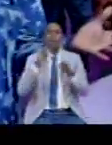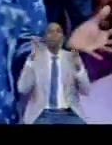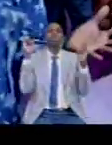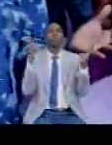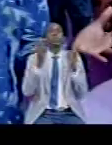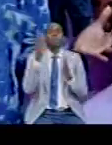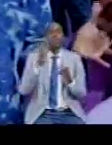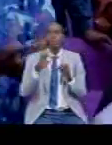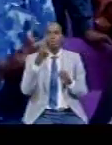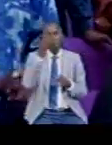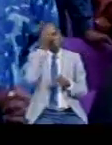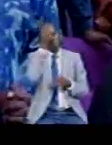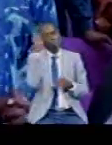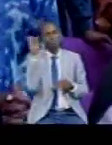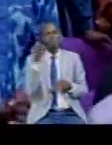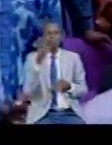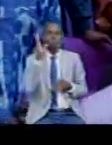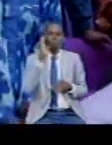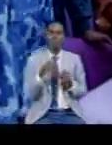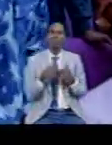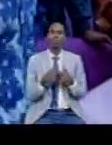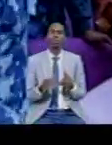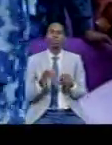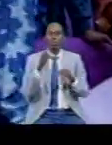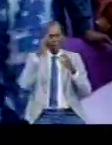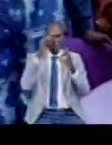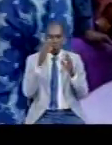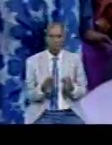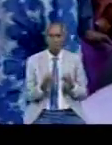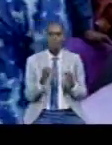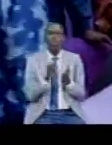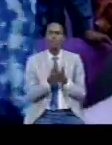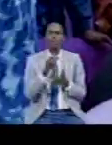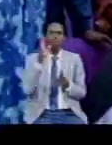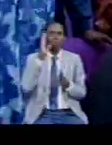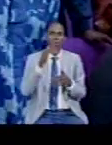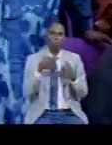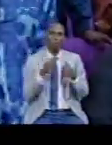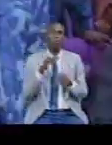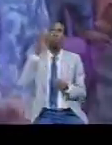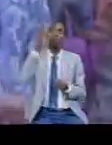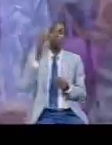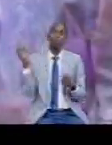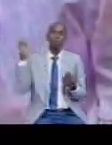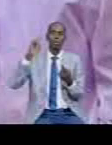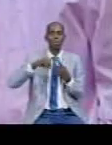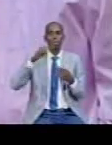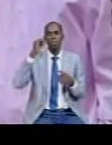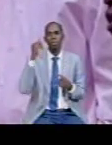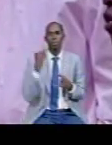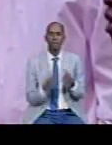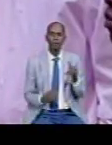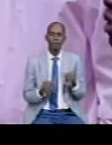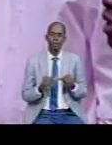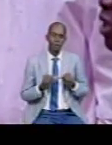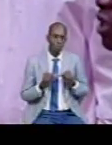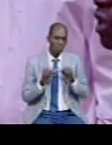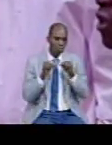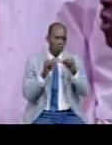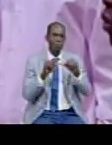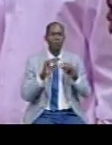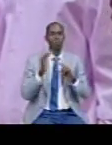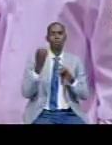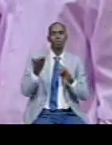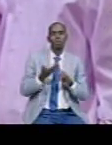you'll be the loser. Make up your mind, I will follow God till the very end. Constant conviction.